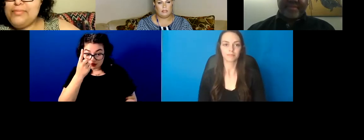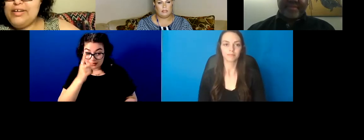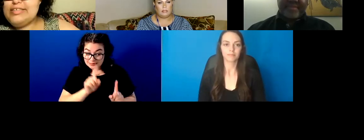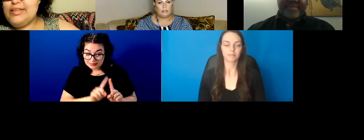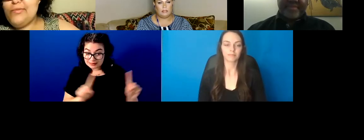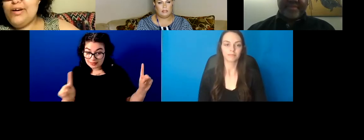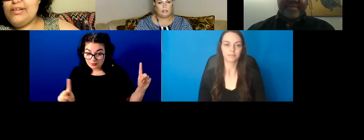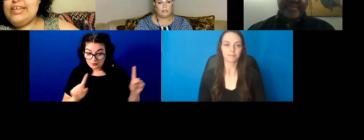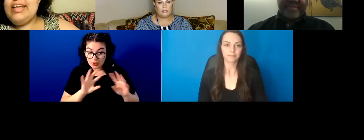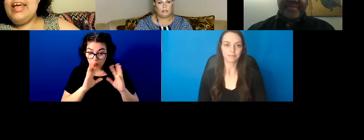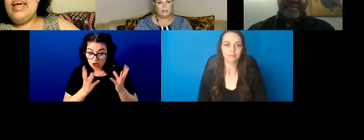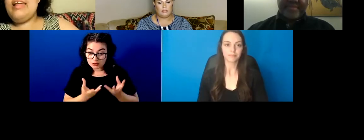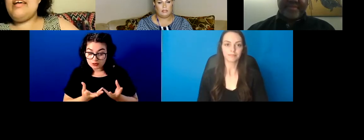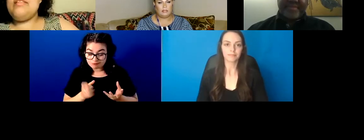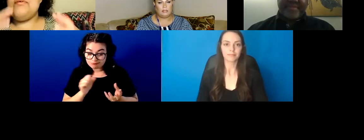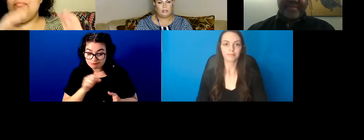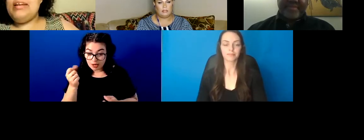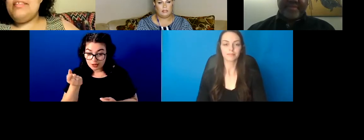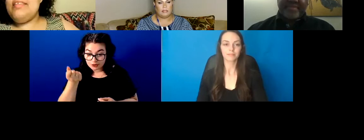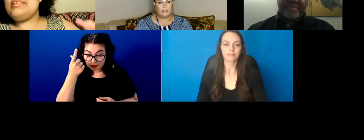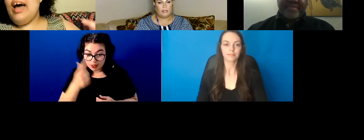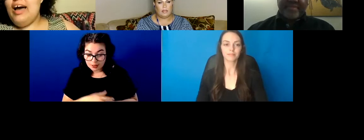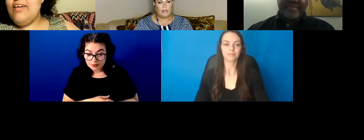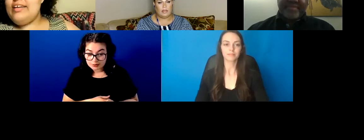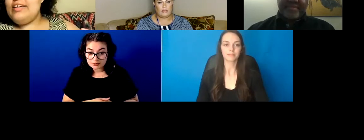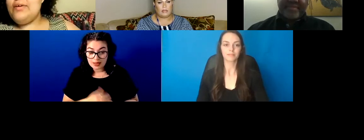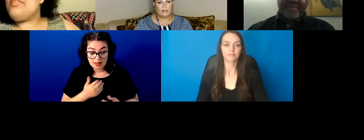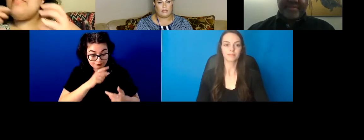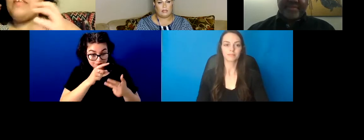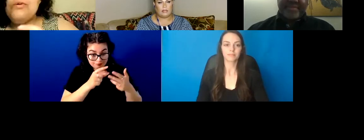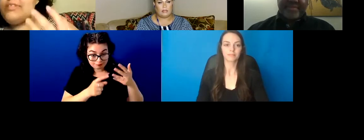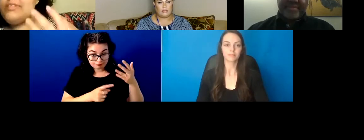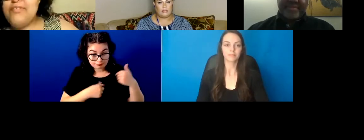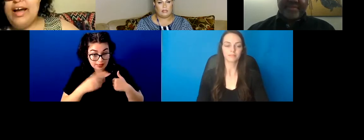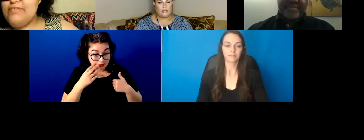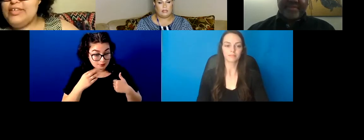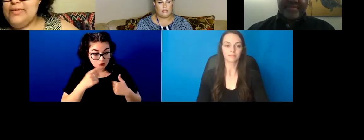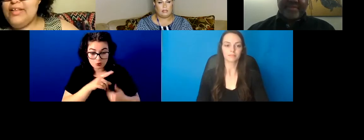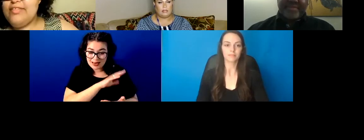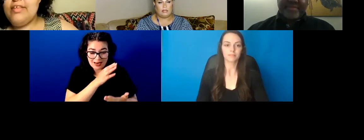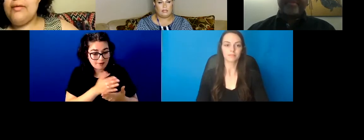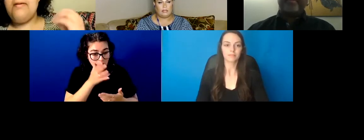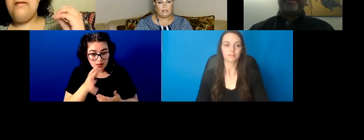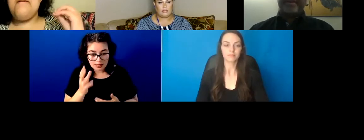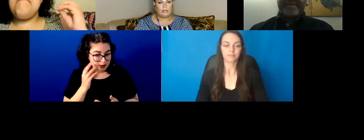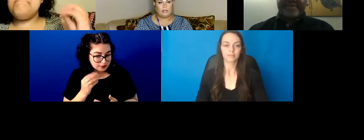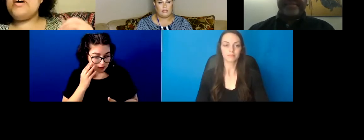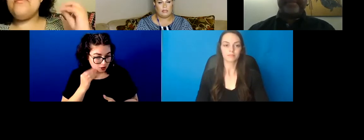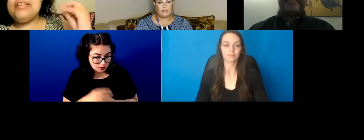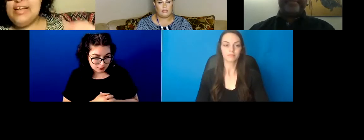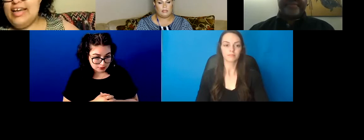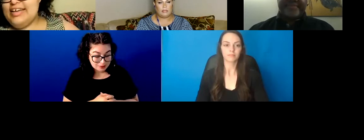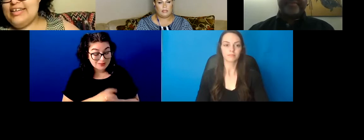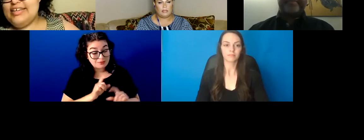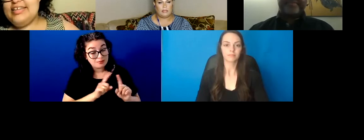different places in the world and that there are many things I've had to deal with that you will never have to deal with. But I